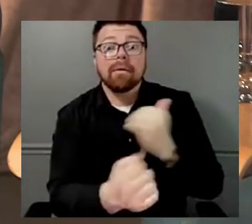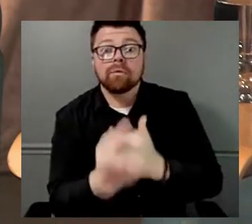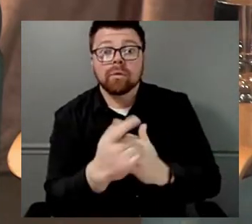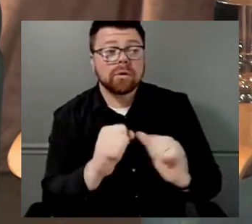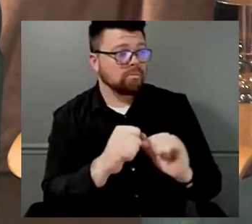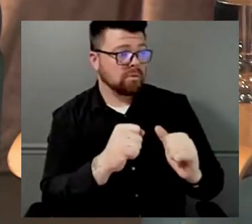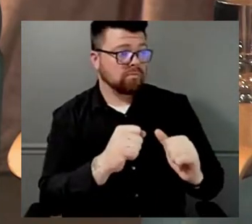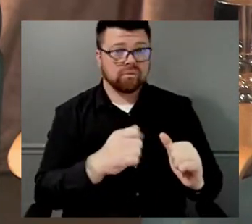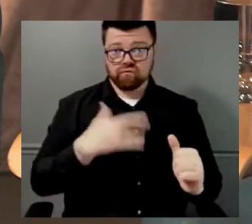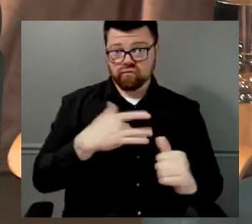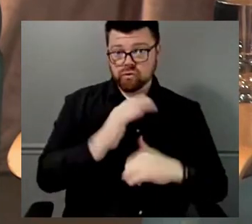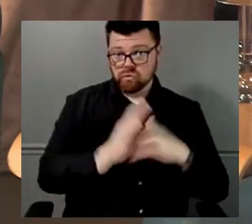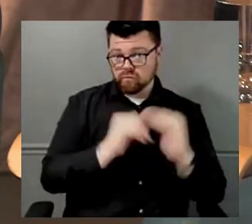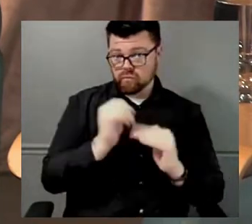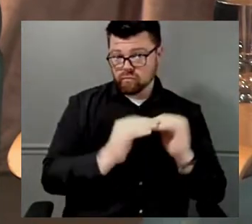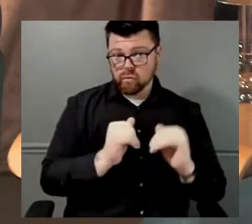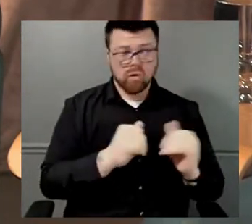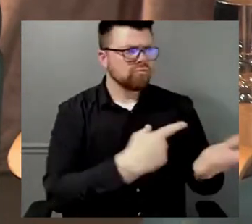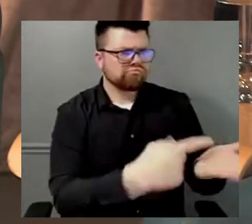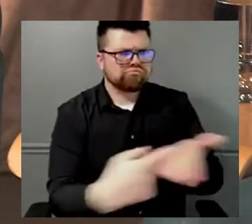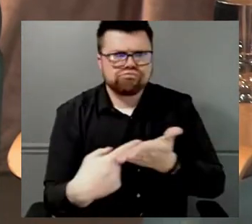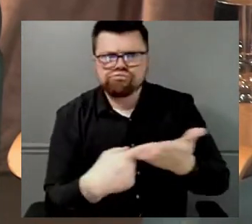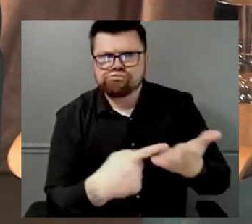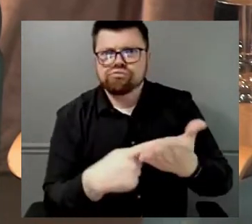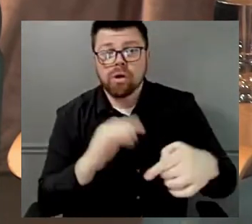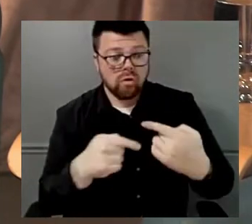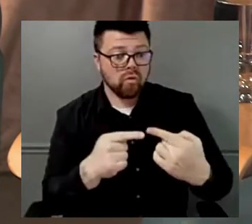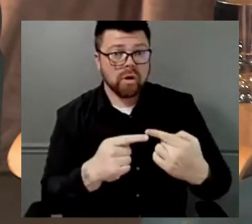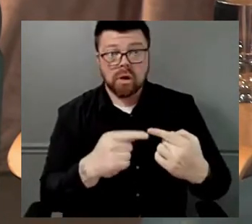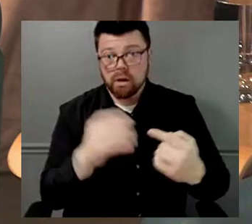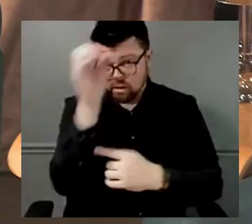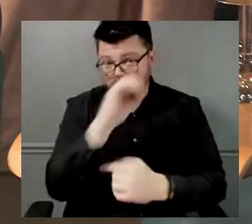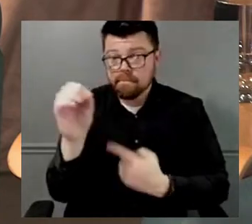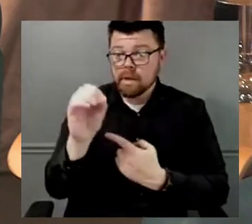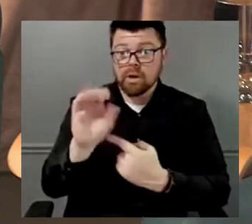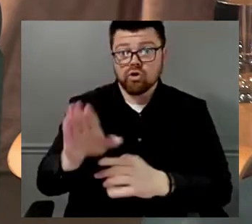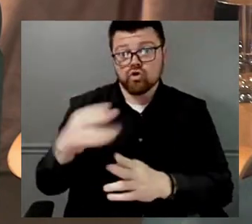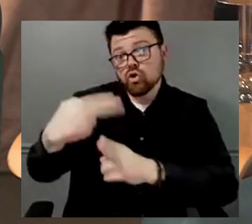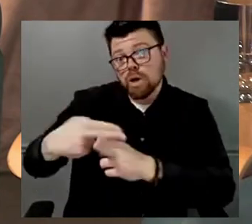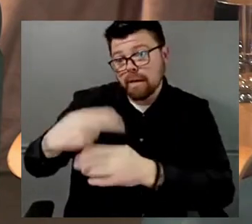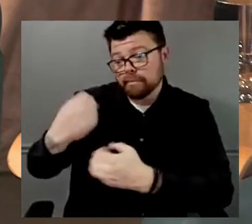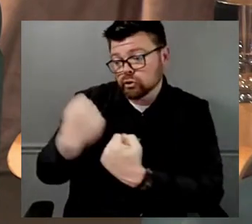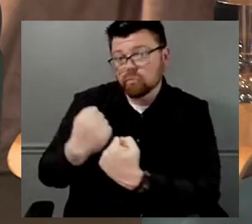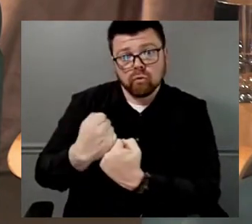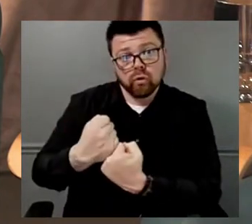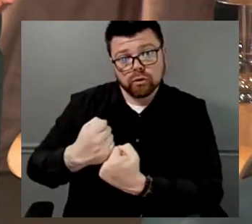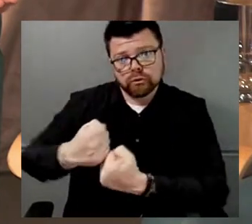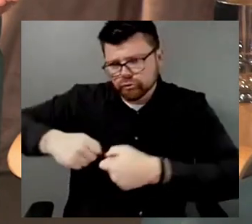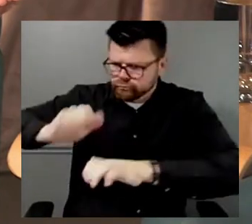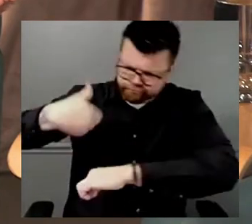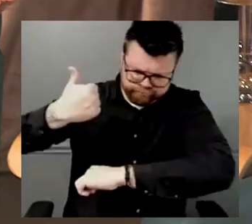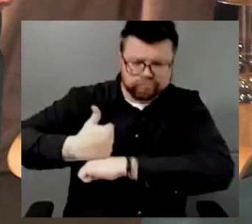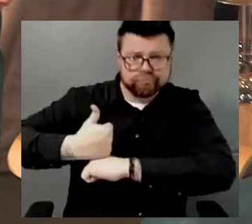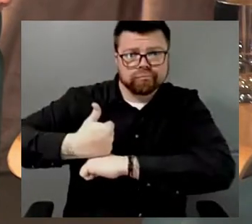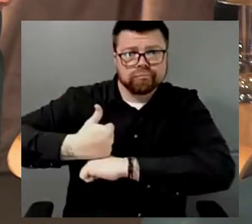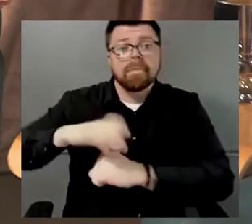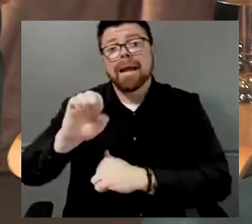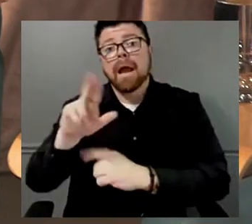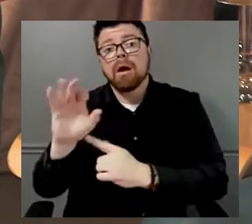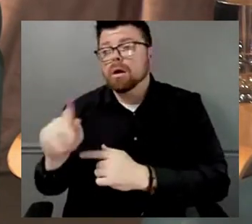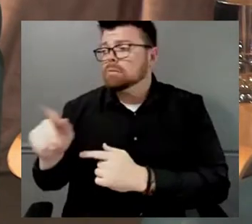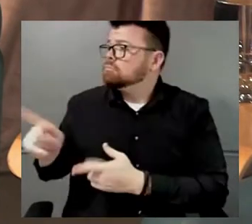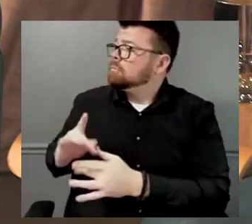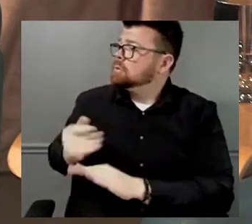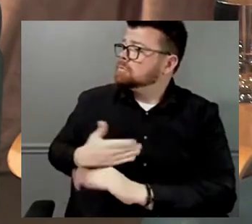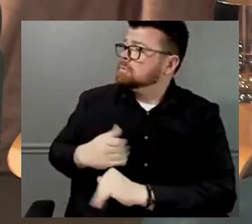in the end, when you're joining an opinion, you're putting your name and support behind it. Now, Eric, you mentioned Justice